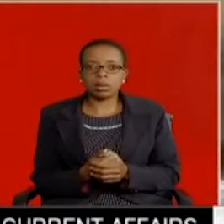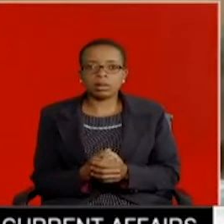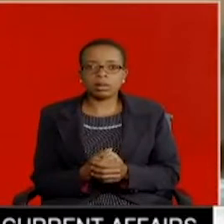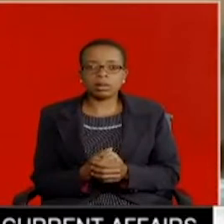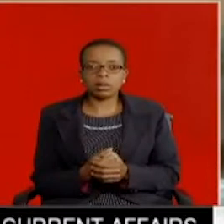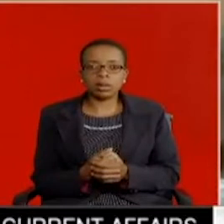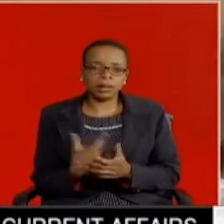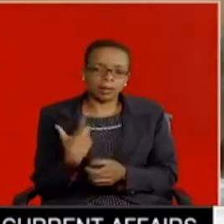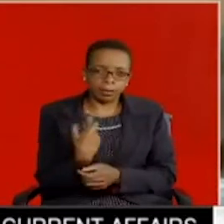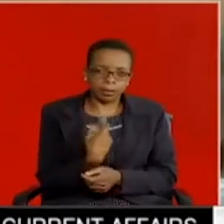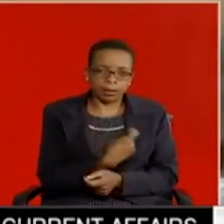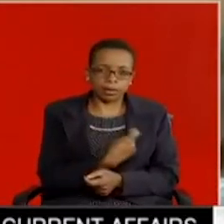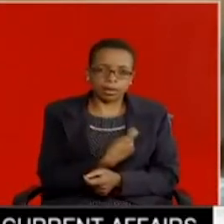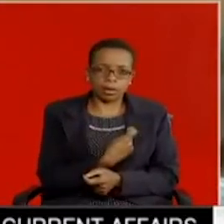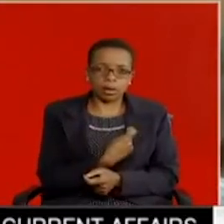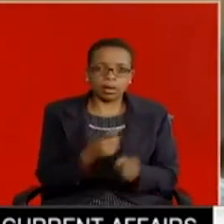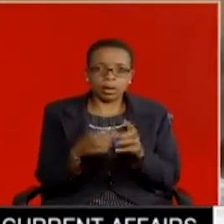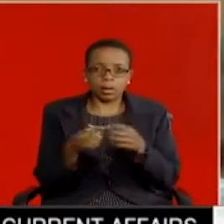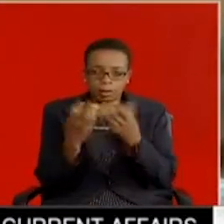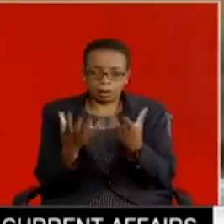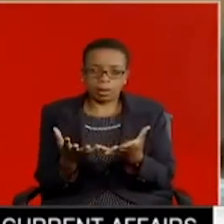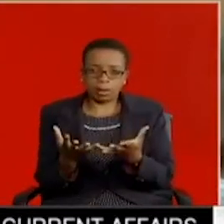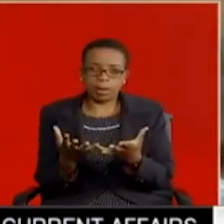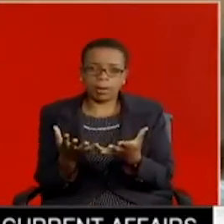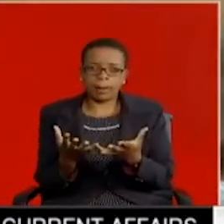2021. Vaccination will be rolled out